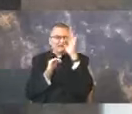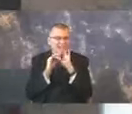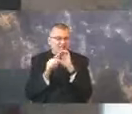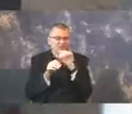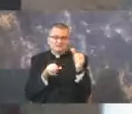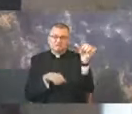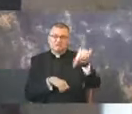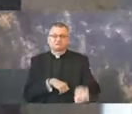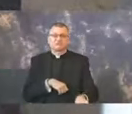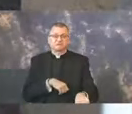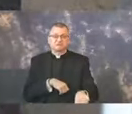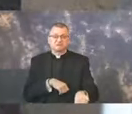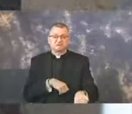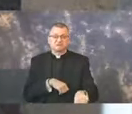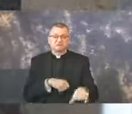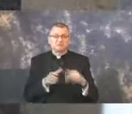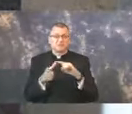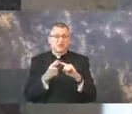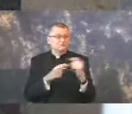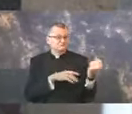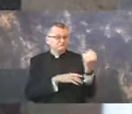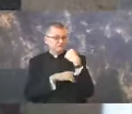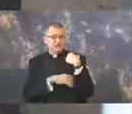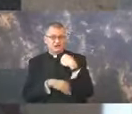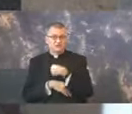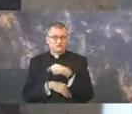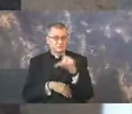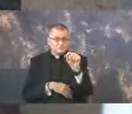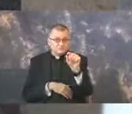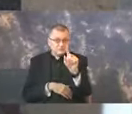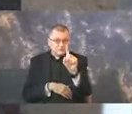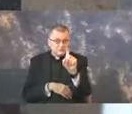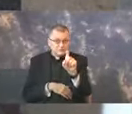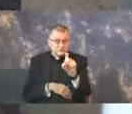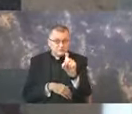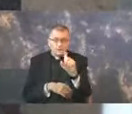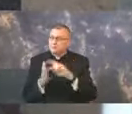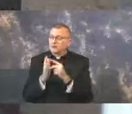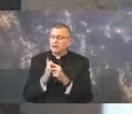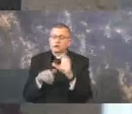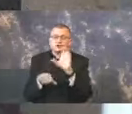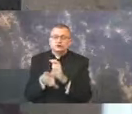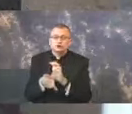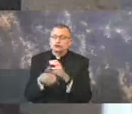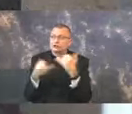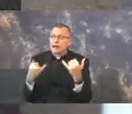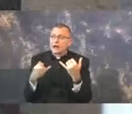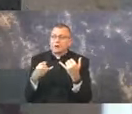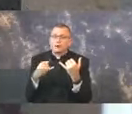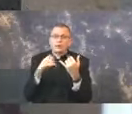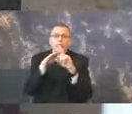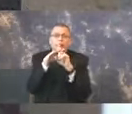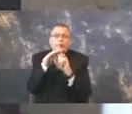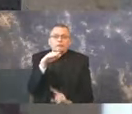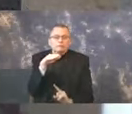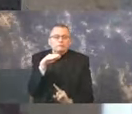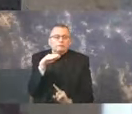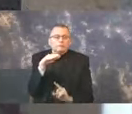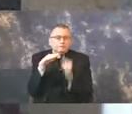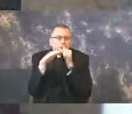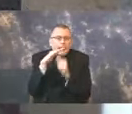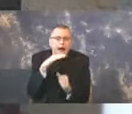it's been conquered? Does this emptiness mean that the church is really somehow in retreat, faced with the forces